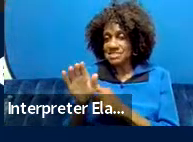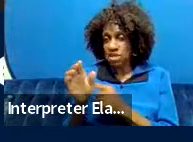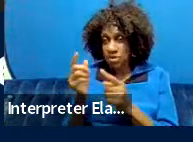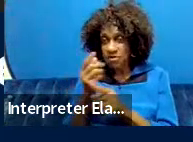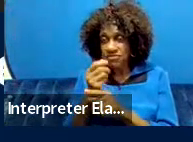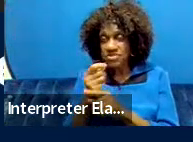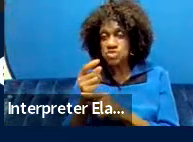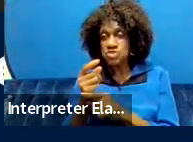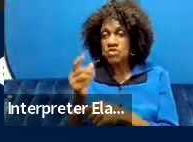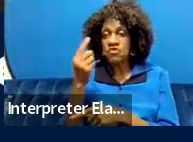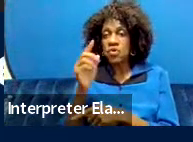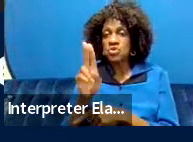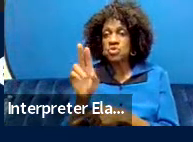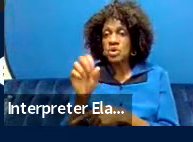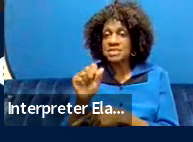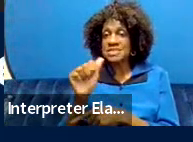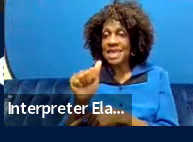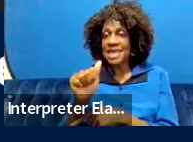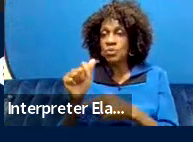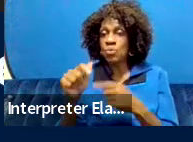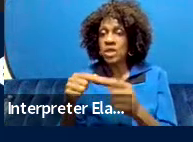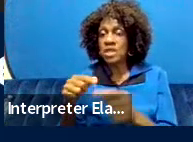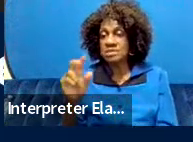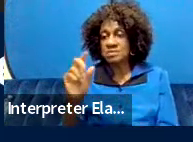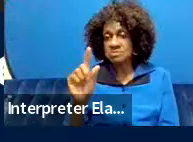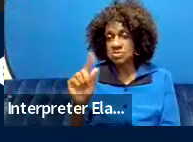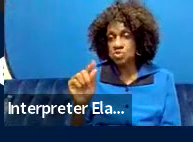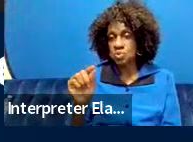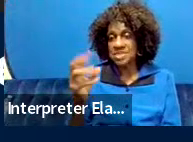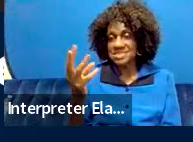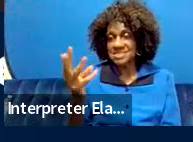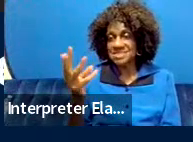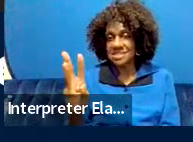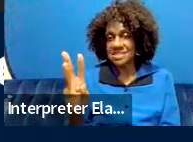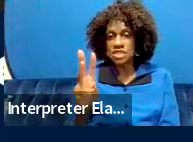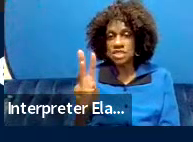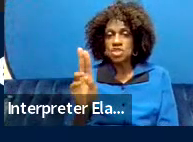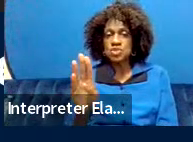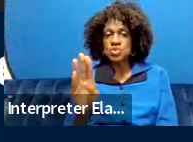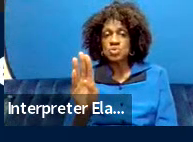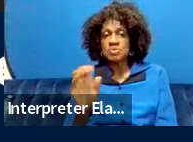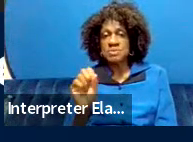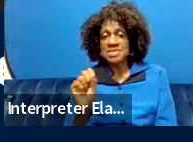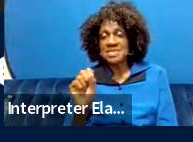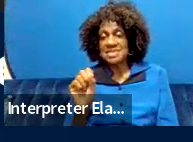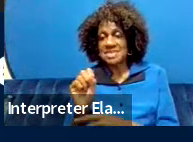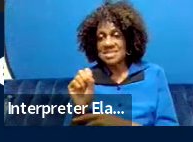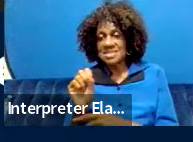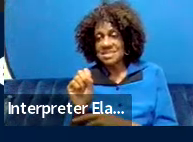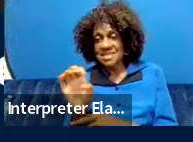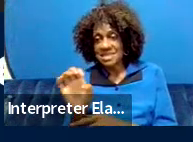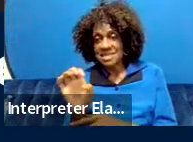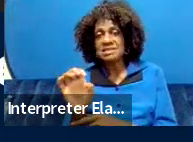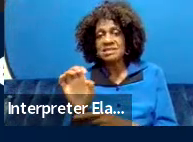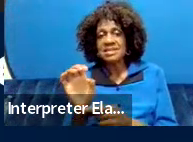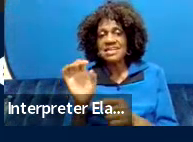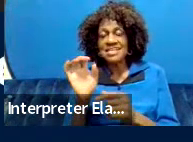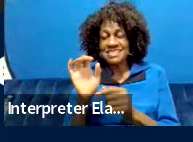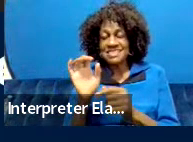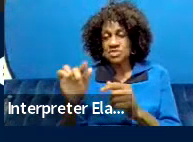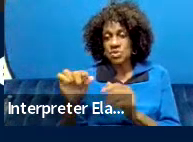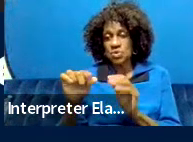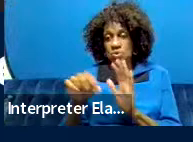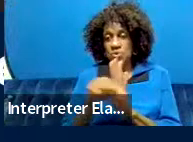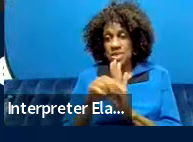the United States in 2016. UEB is contracted grade 2 Braille, though it has